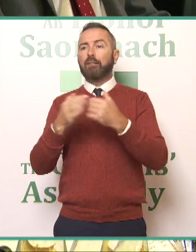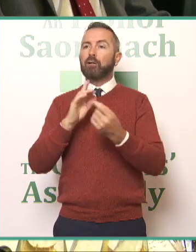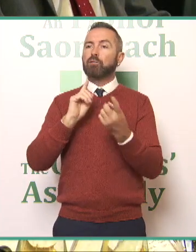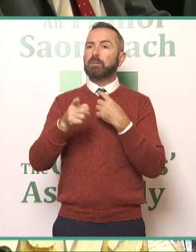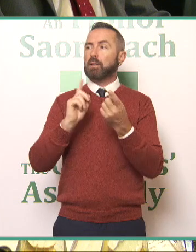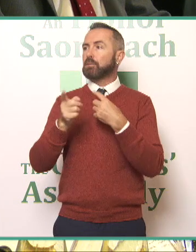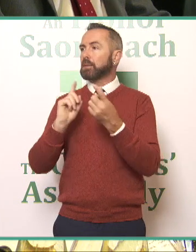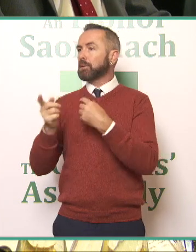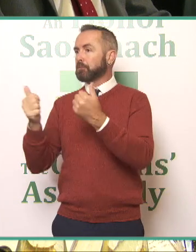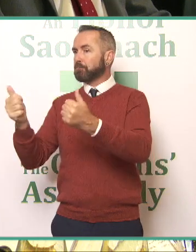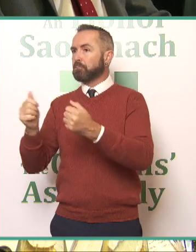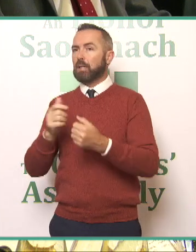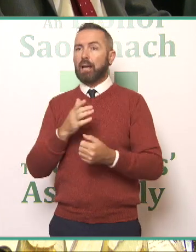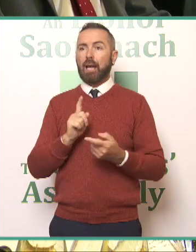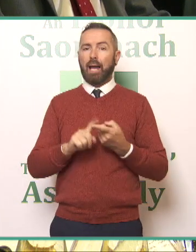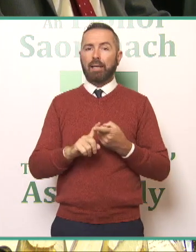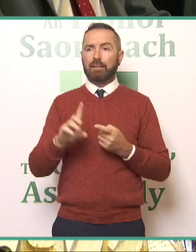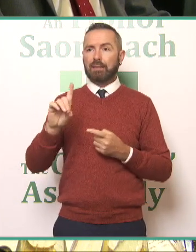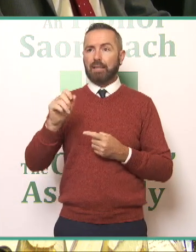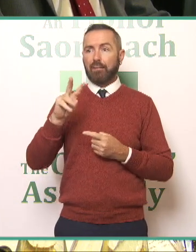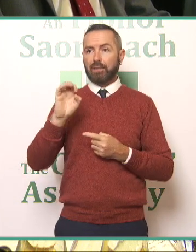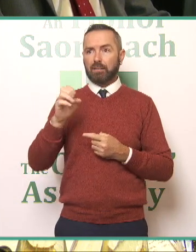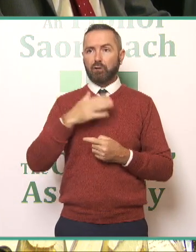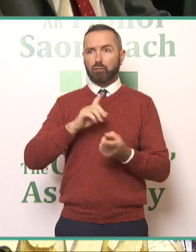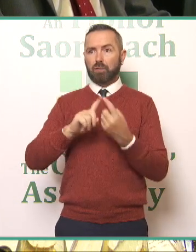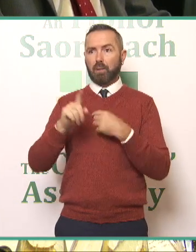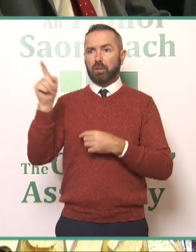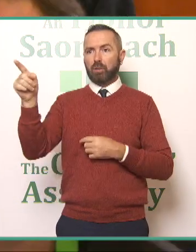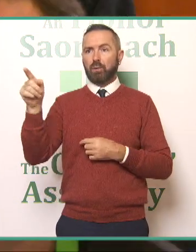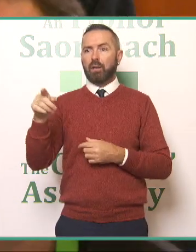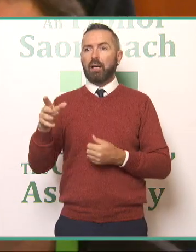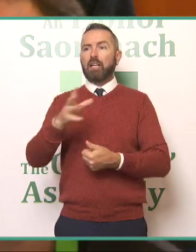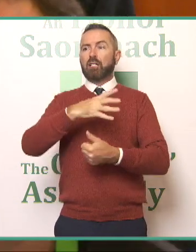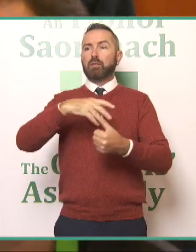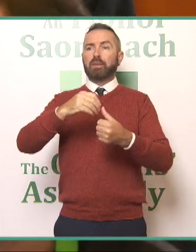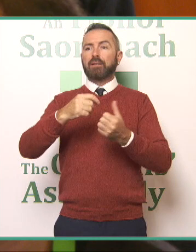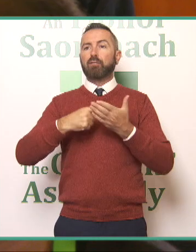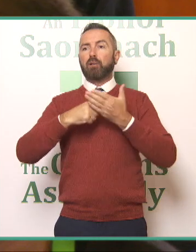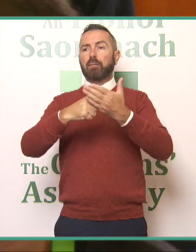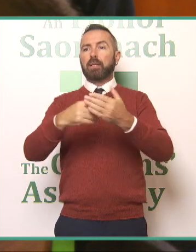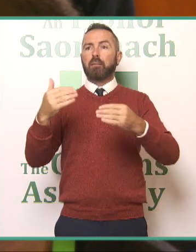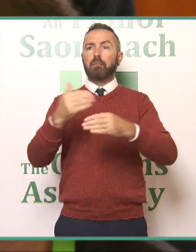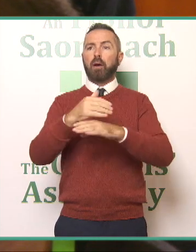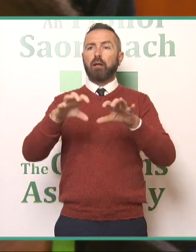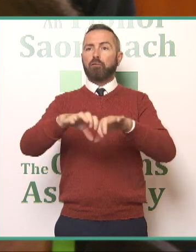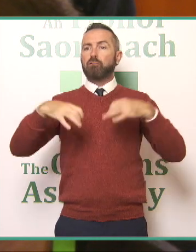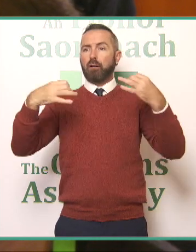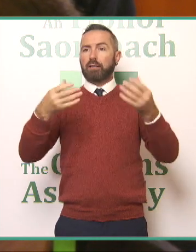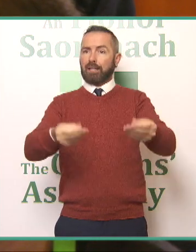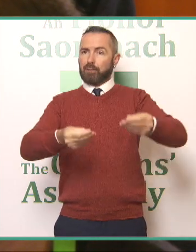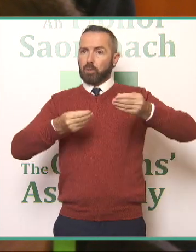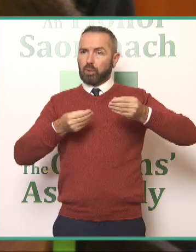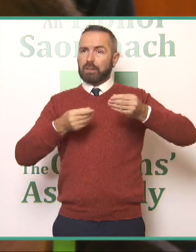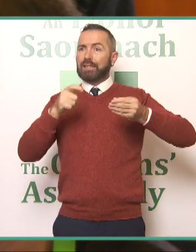respond to that point, David, our specific recommendations that have been given to us by the Oireachtas says we are to